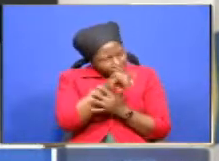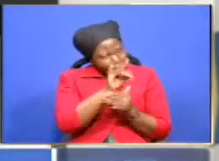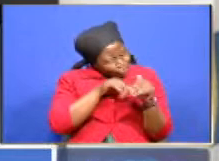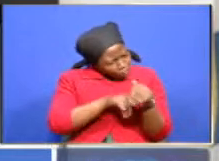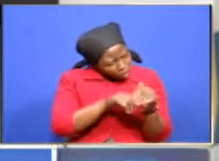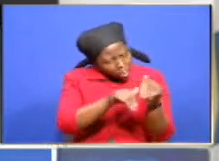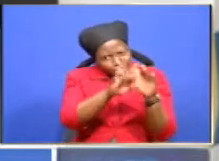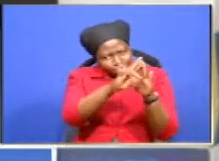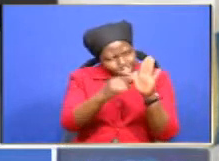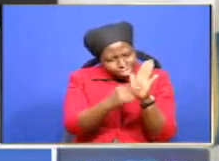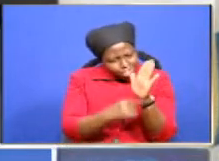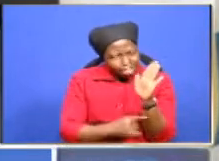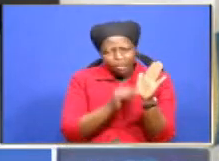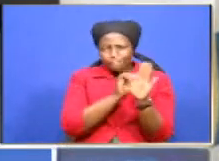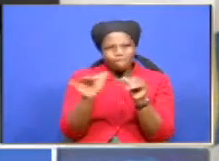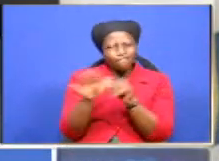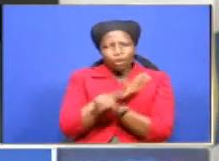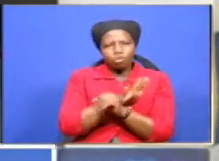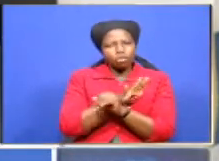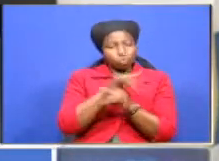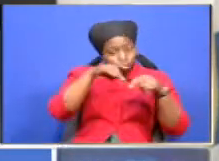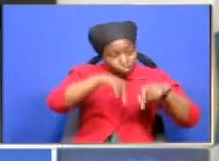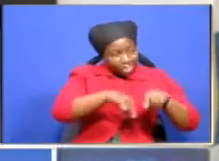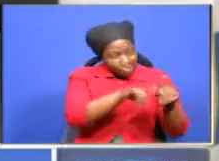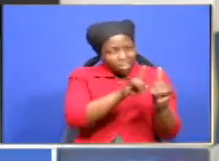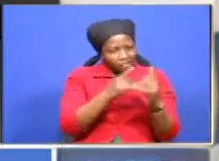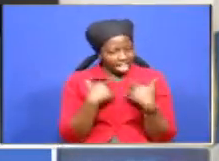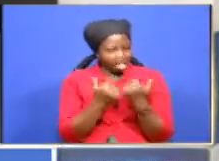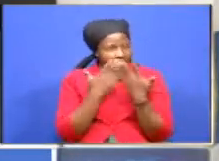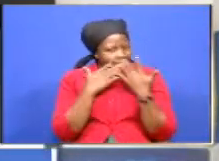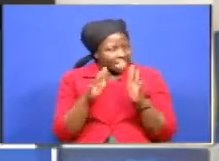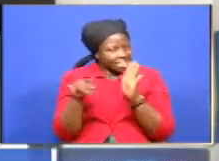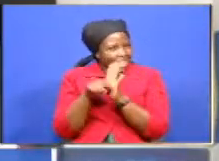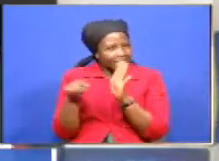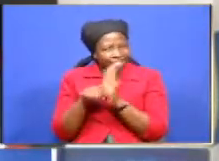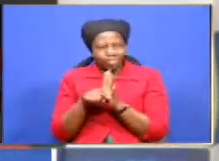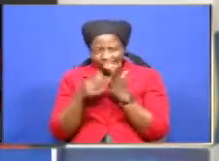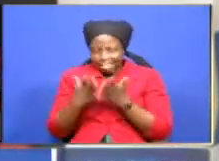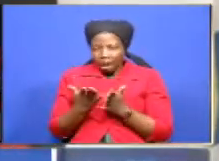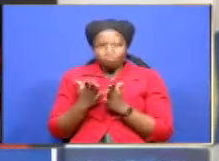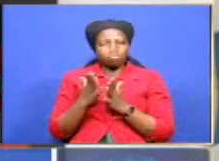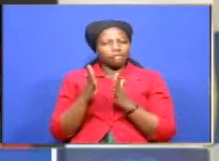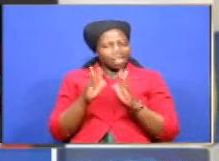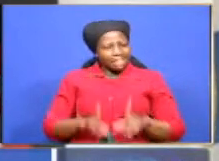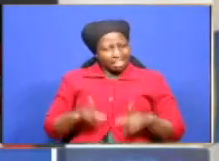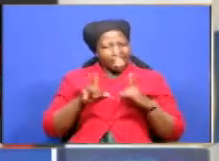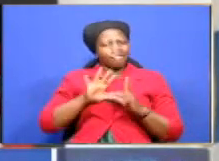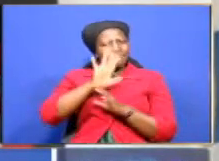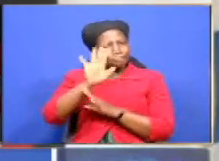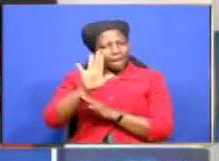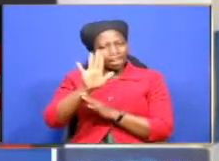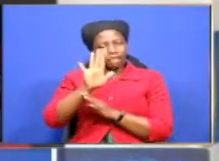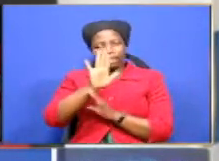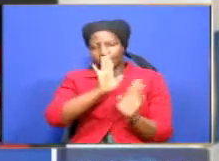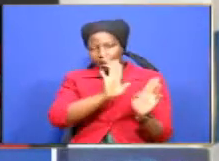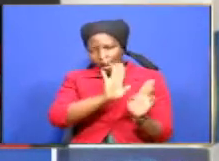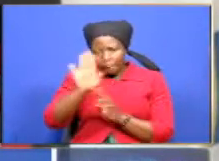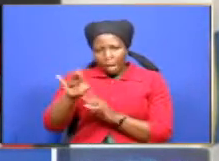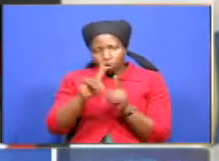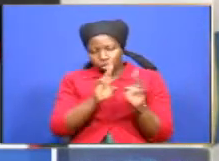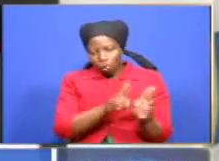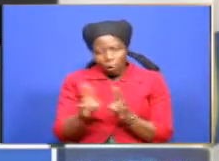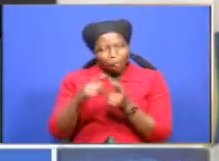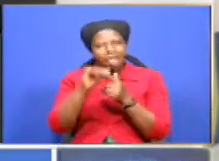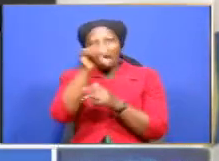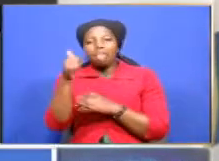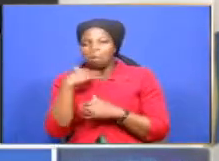fully to the guidelines. Today they are negative, and normalcy in their lives has resumed. But those that argue so